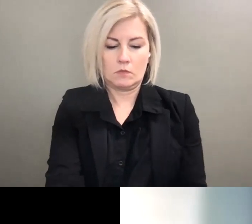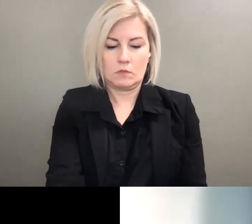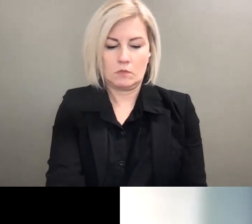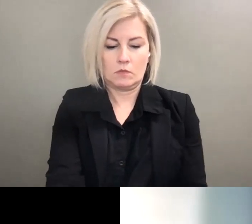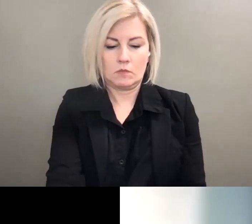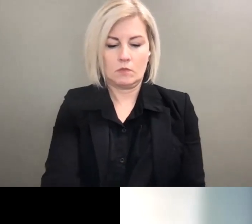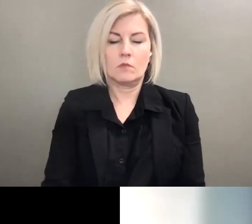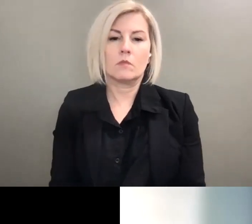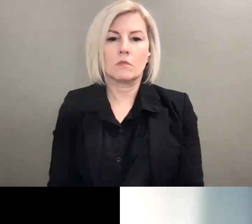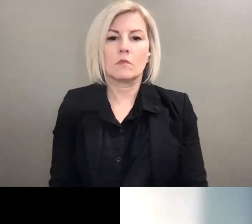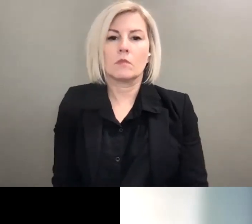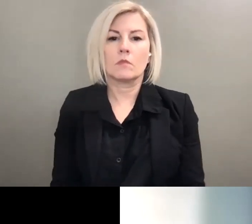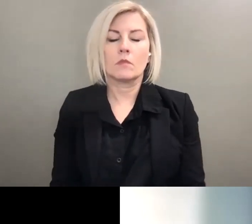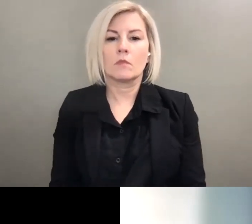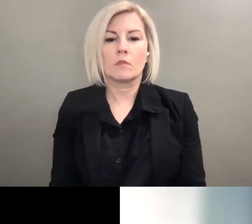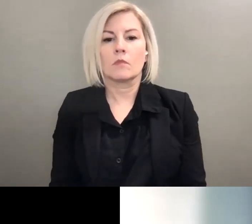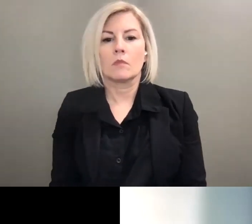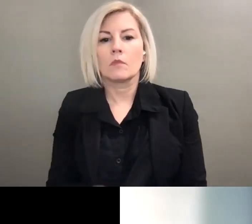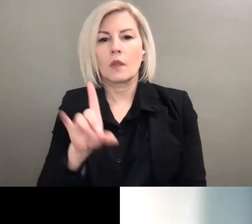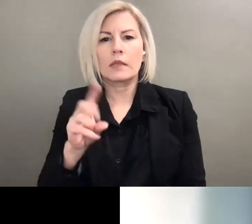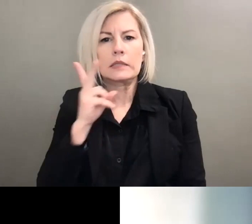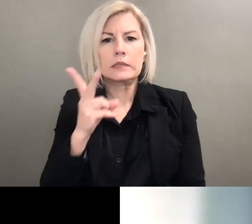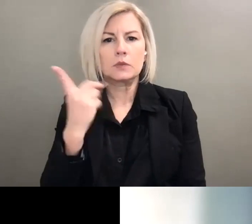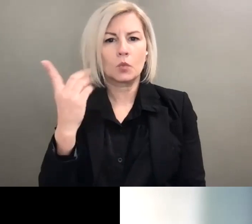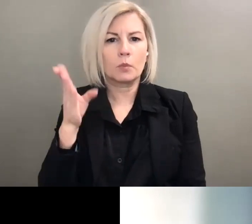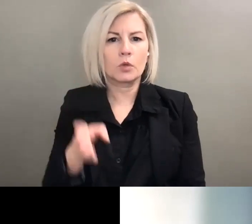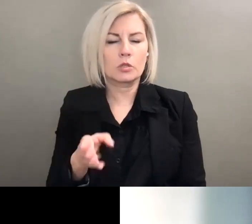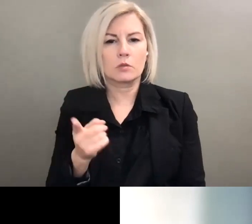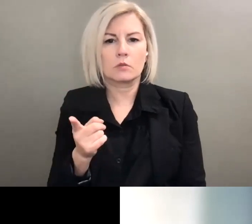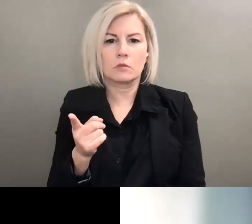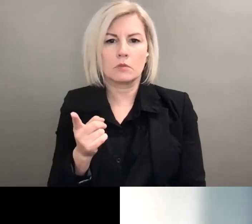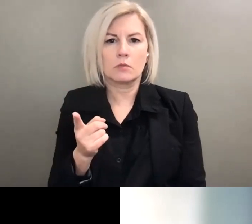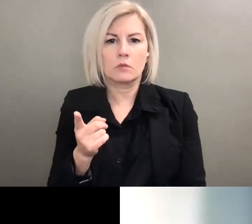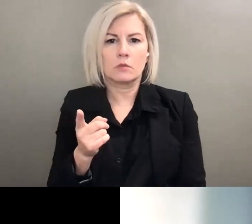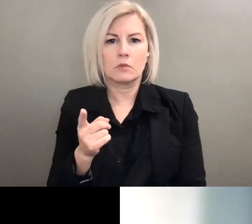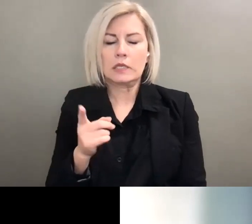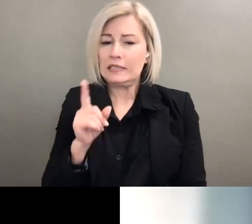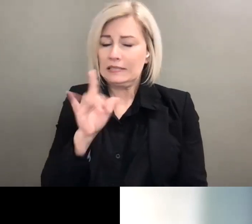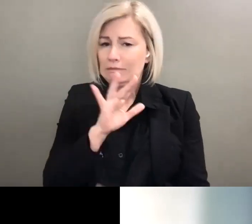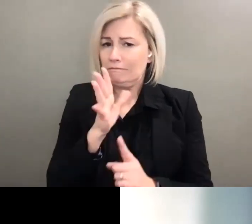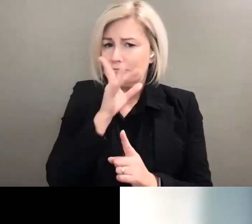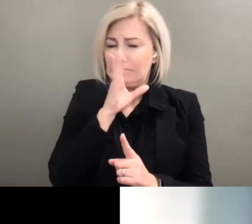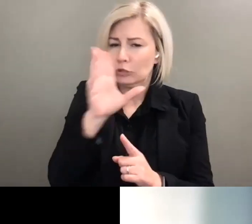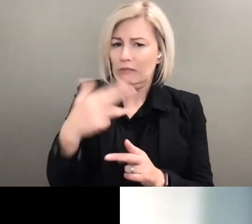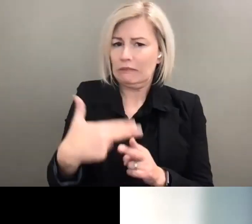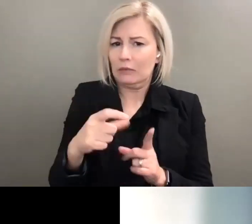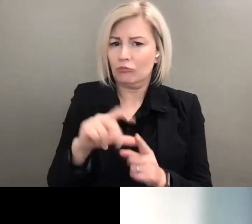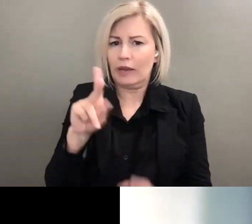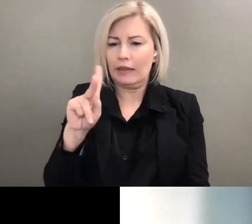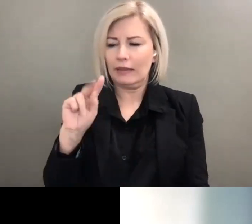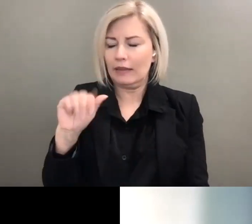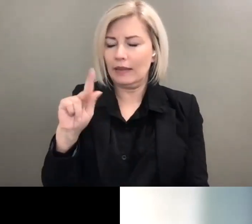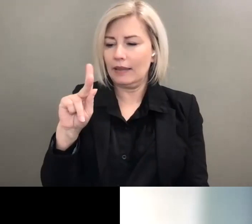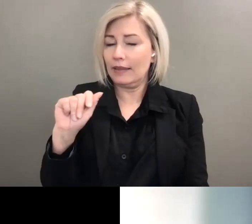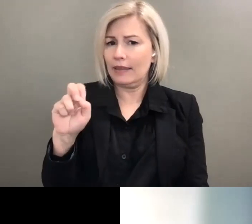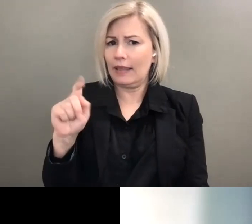All right, and I did see one person, Hayes, and I hope I'm pronouncing your name correctly. You